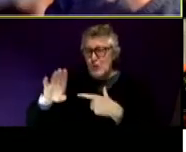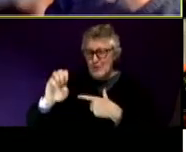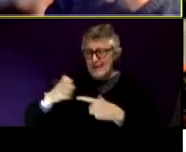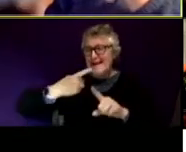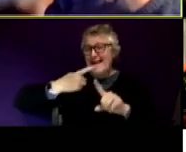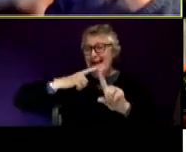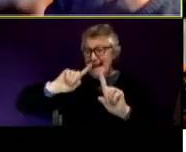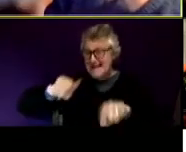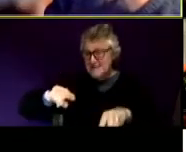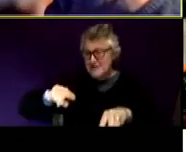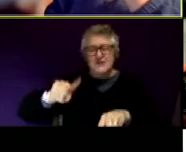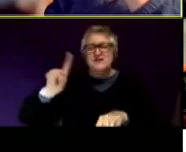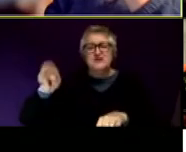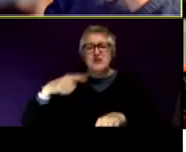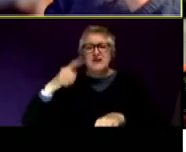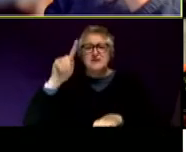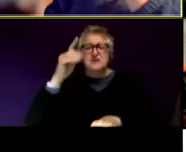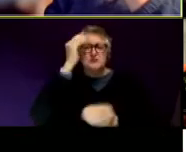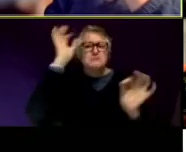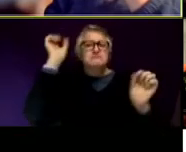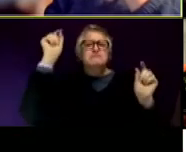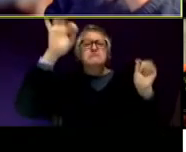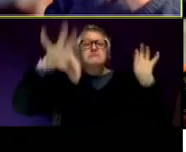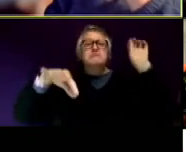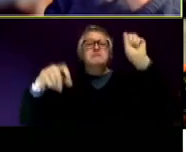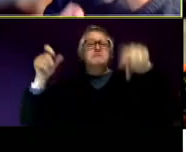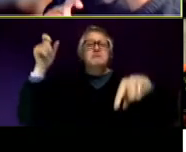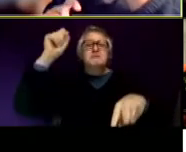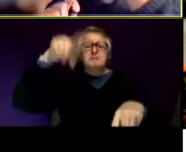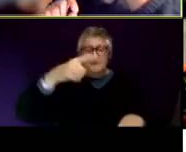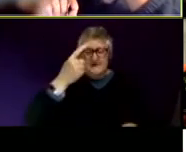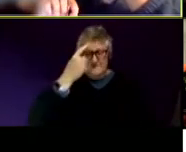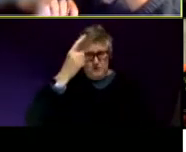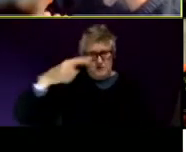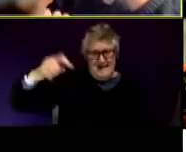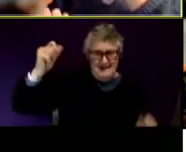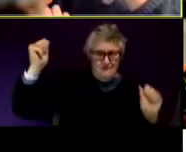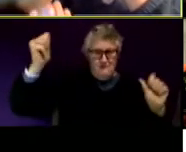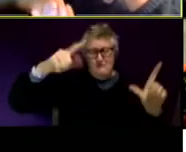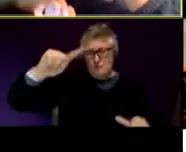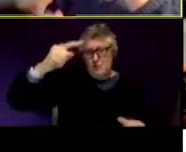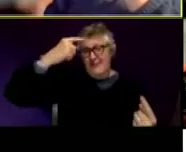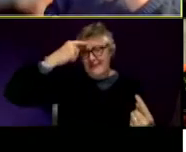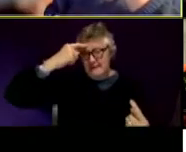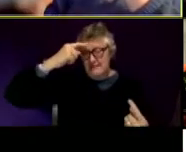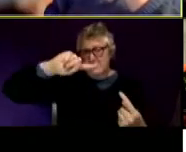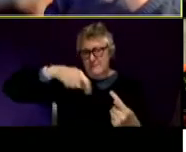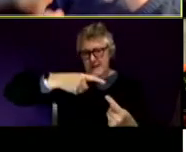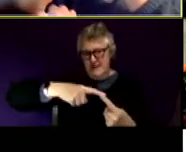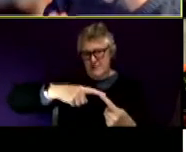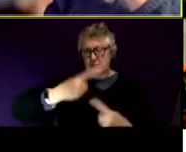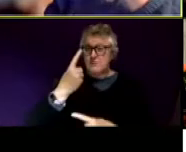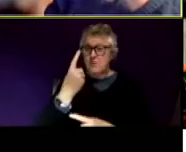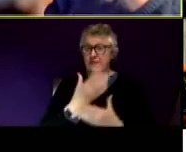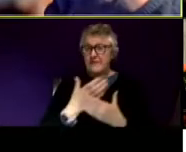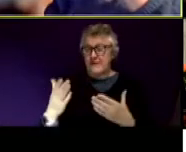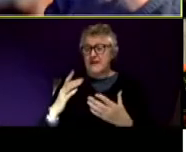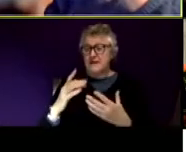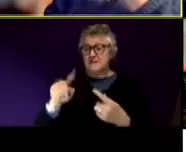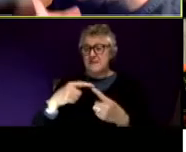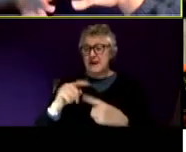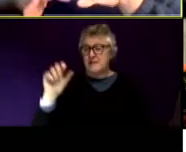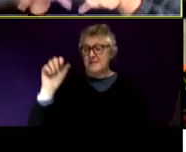what's happening here. And one of the things that you just said about the SAP committee subcommittee handling